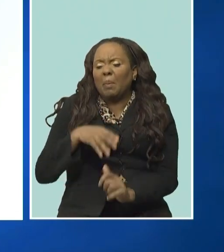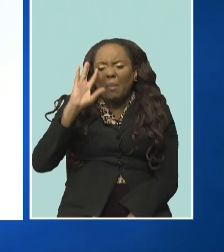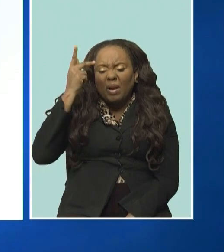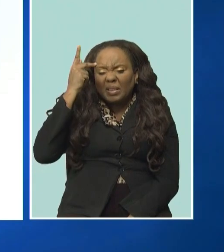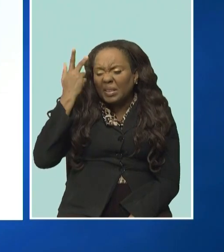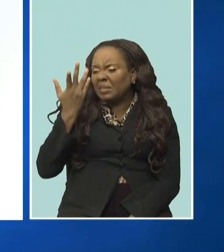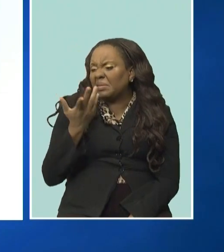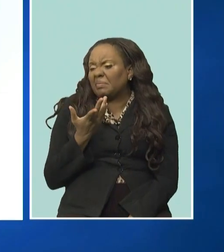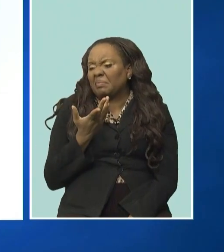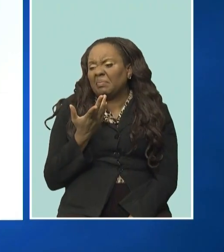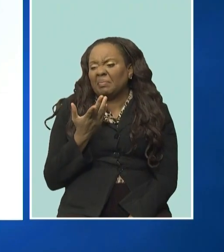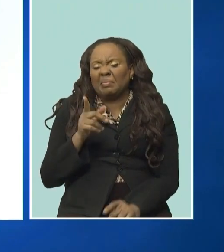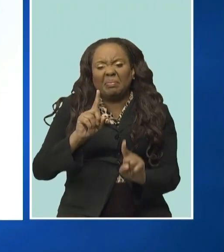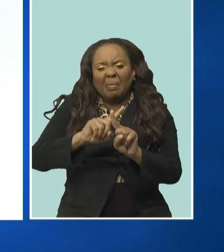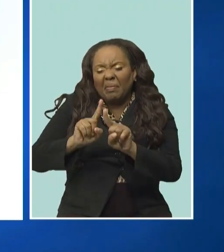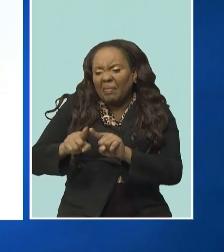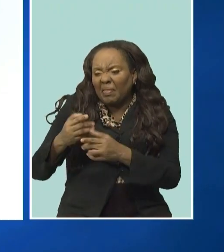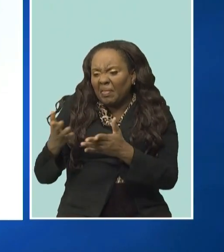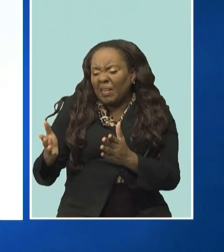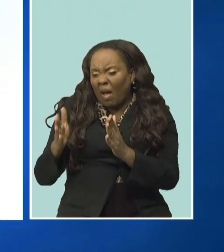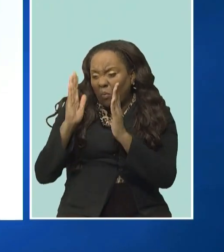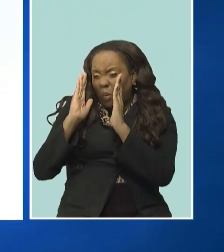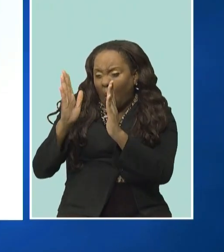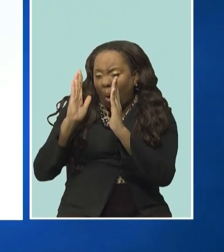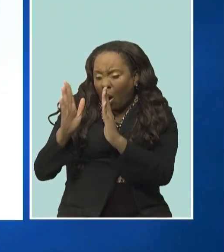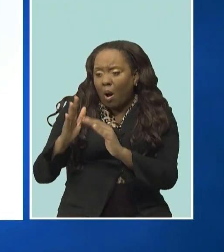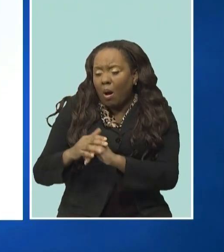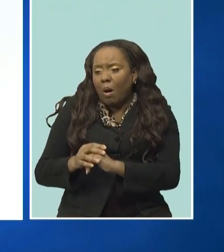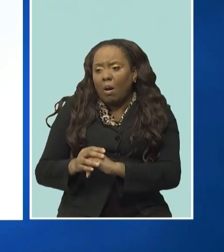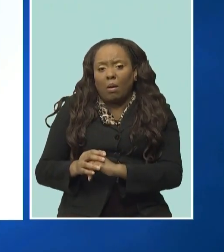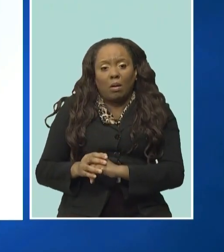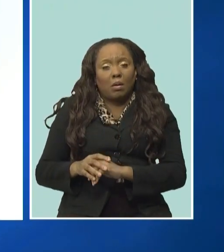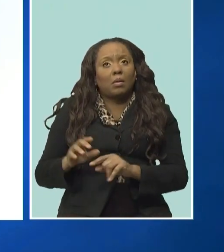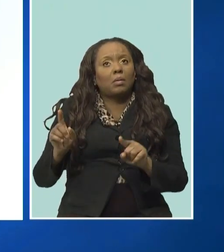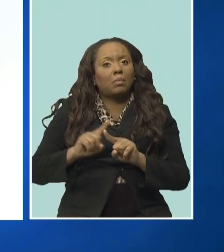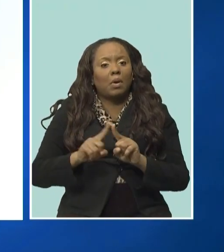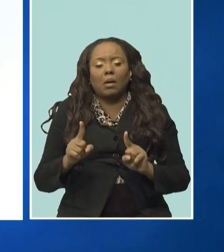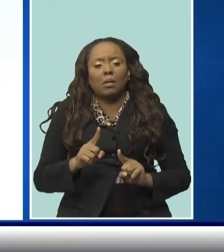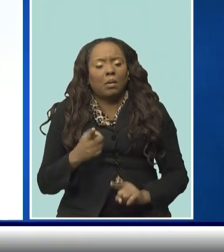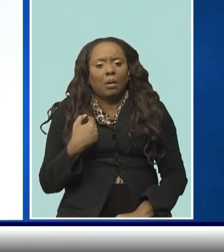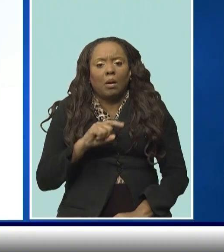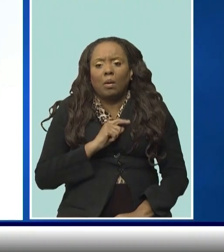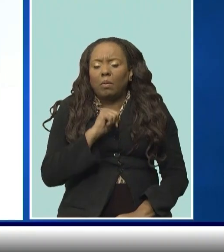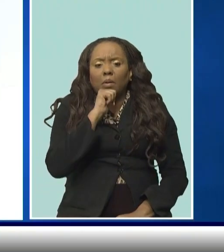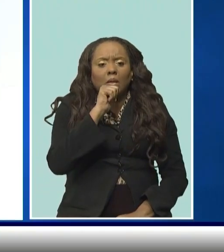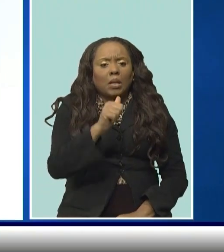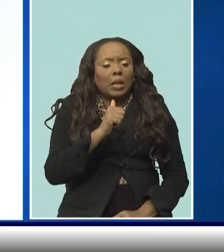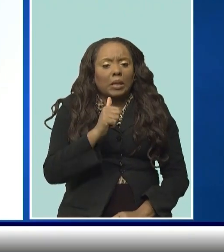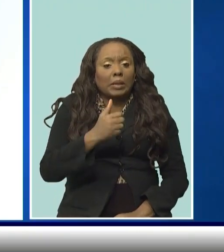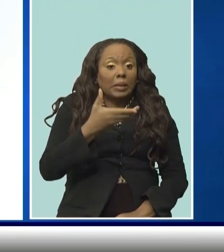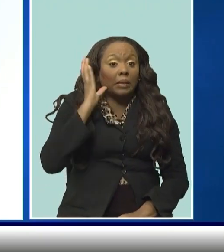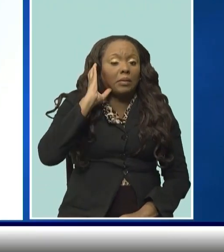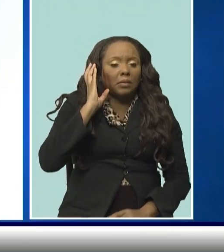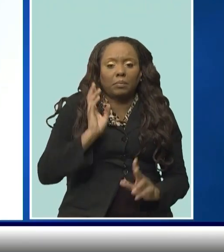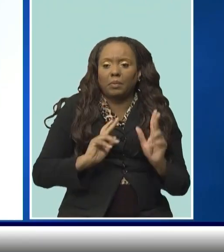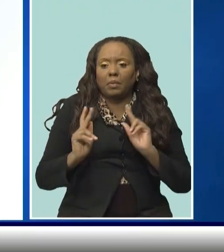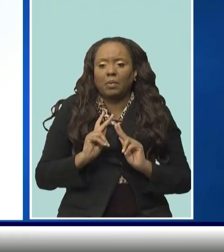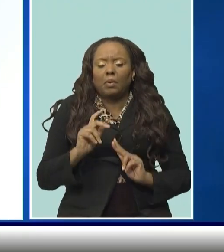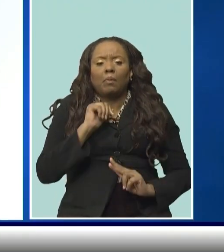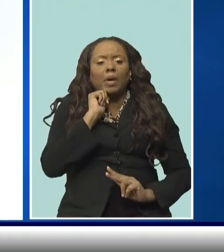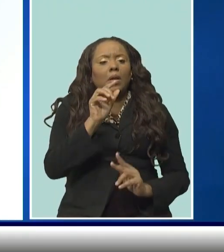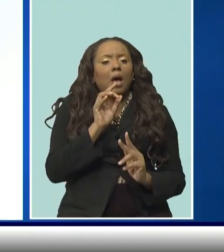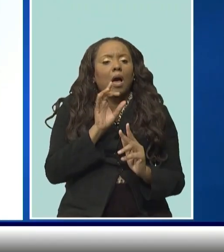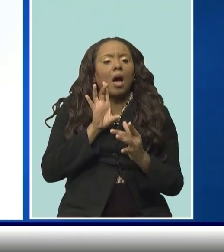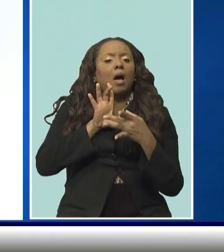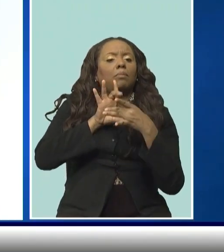thing without, as my Prime Minister just said, seeing people, touching people, feeling people, hearing people, and being in connection with